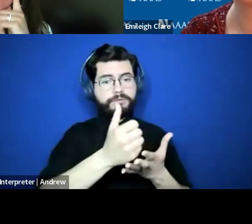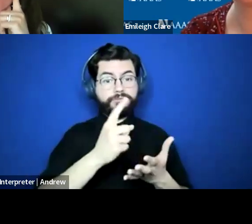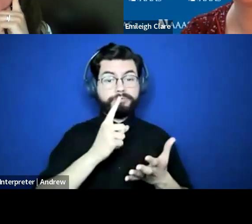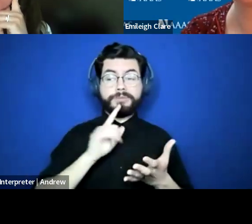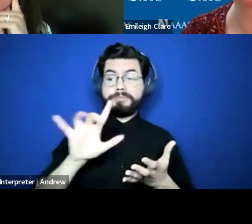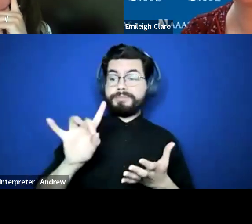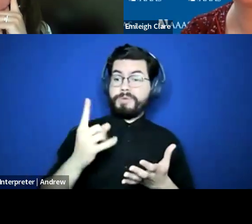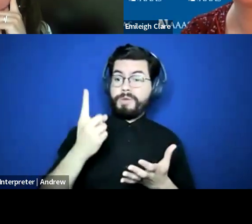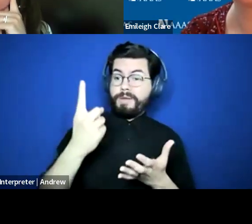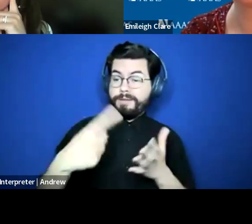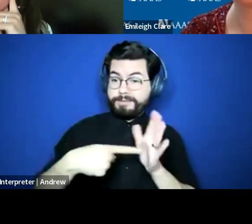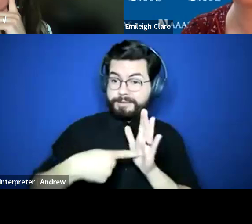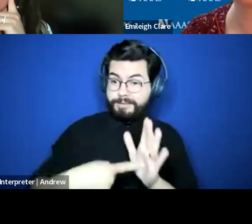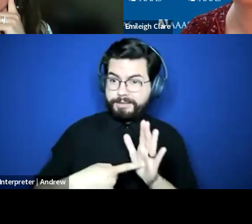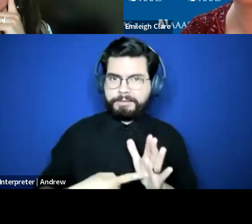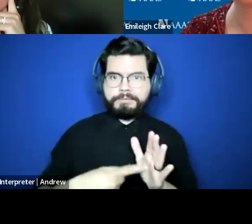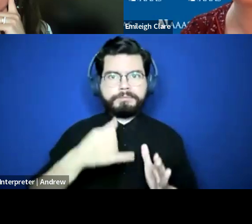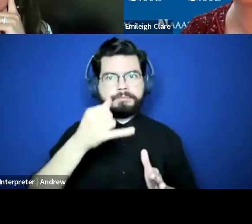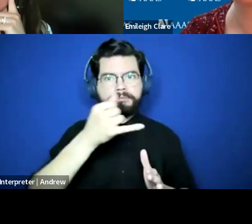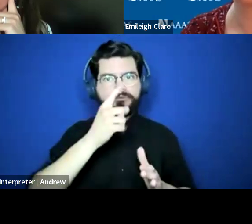one example.